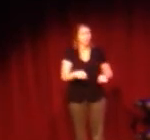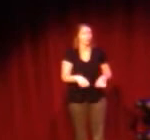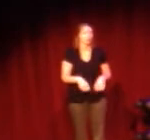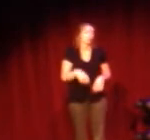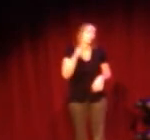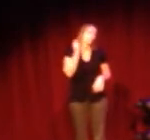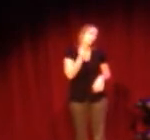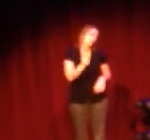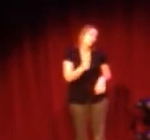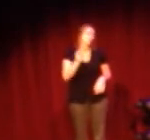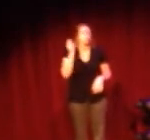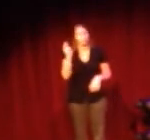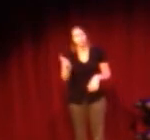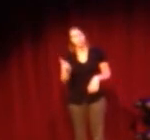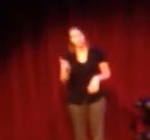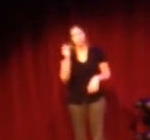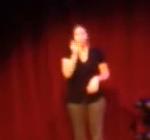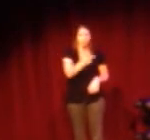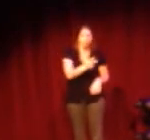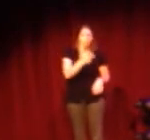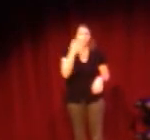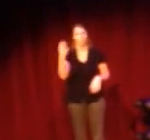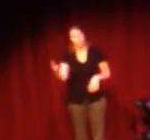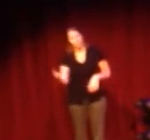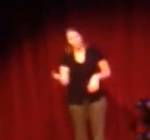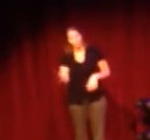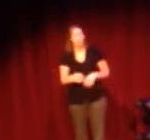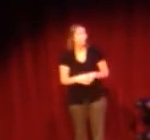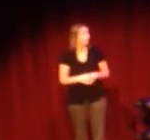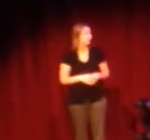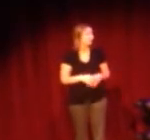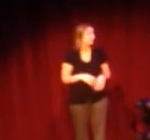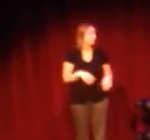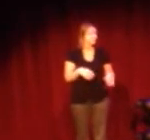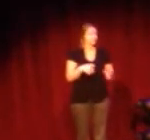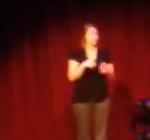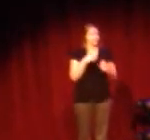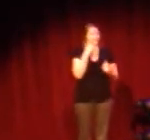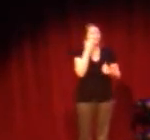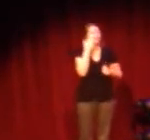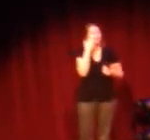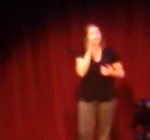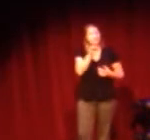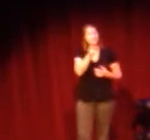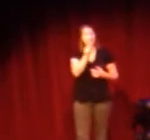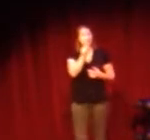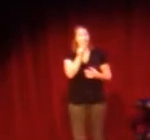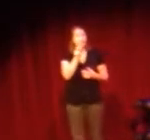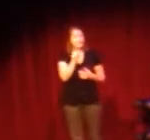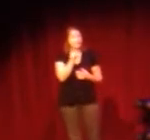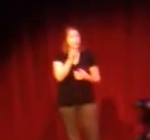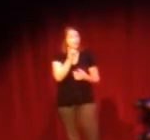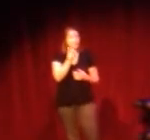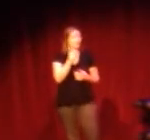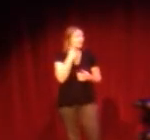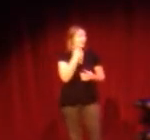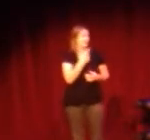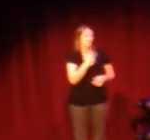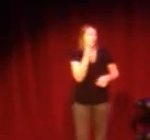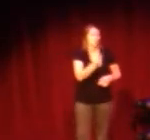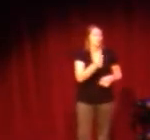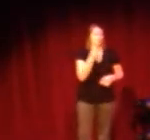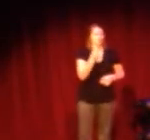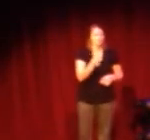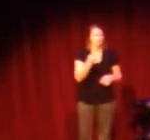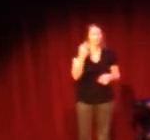slower tempo, like one, two, three, four. You know, kind of like whatever that Justin Bieber fella does. He's always like one, two, three,